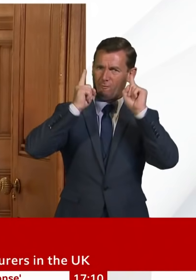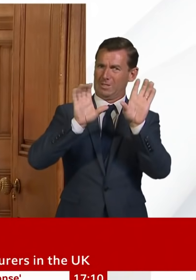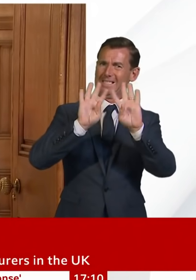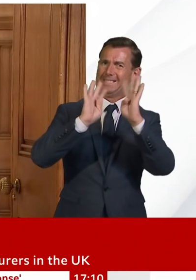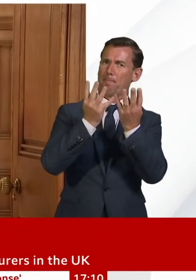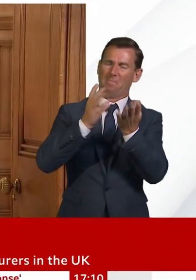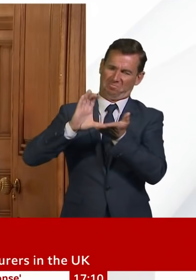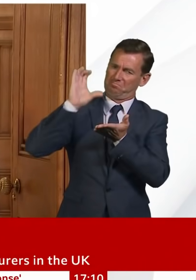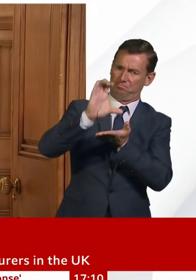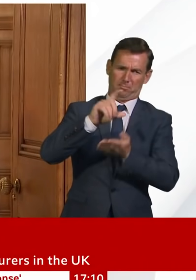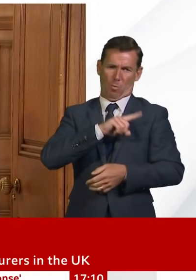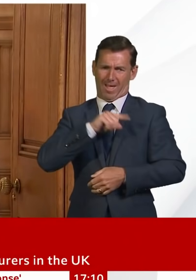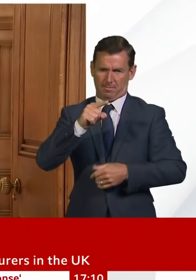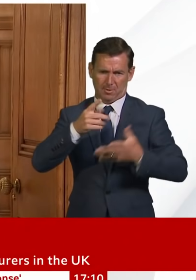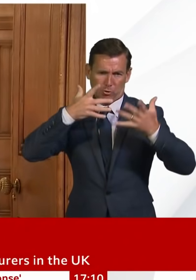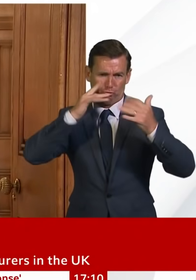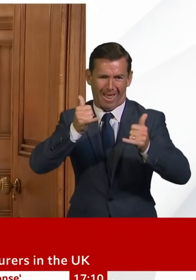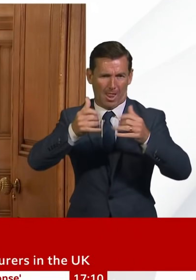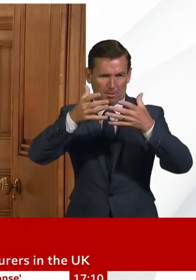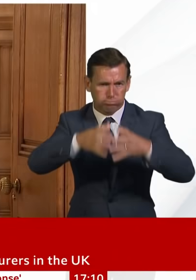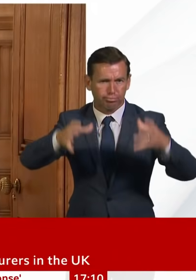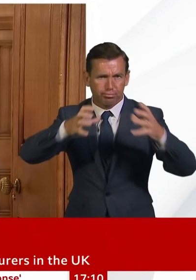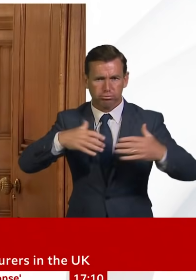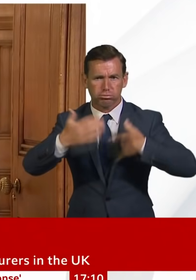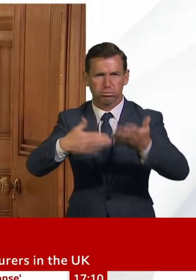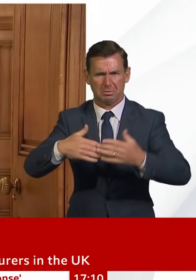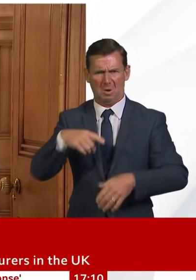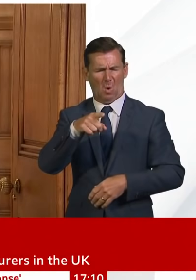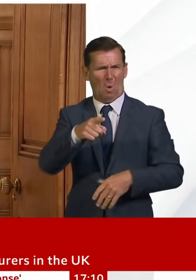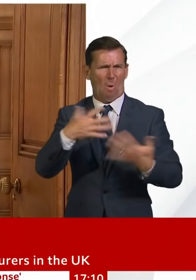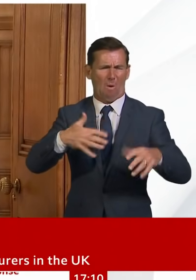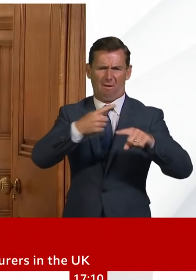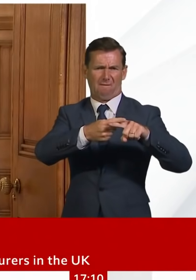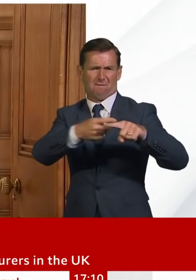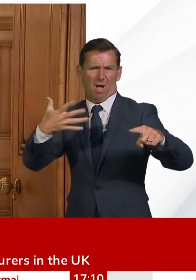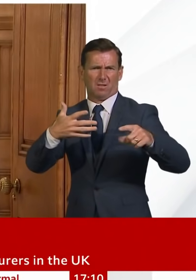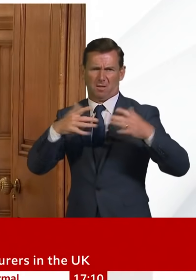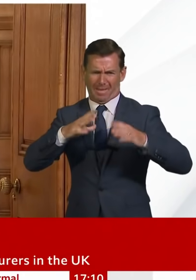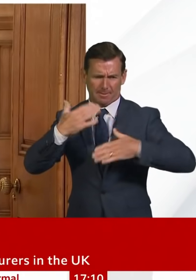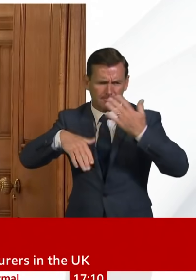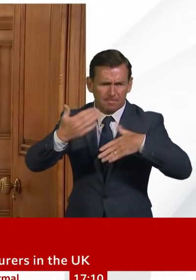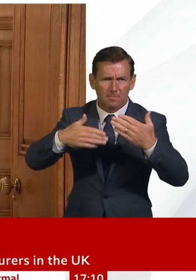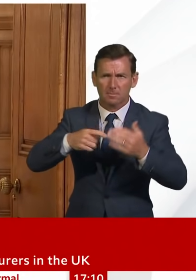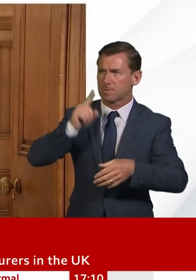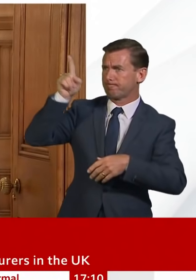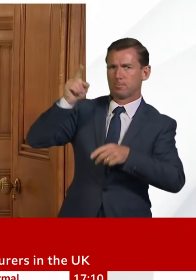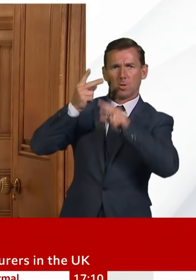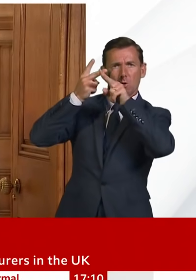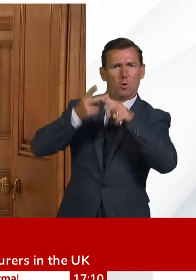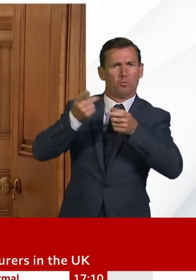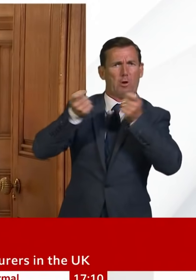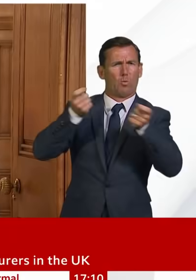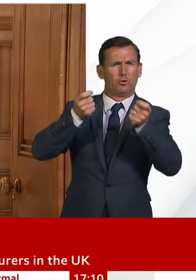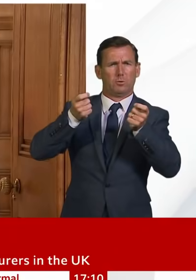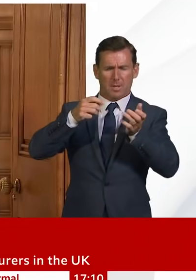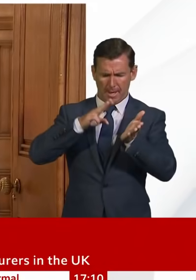have accelerated that trials process, working with the regulator, the MHRA, who have been absolutely brilliant. And as